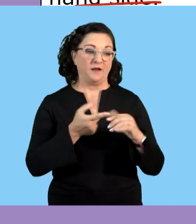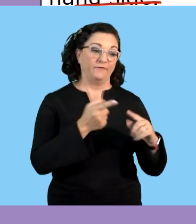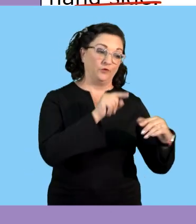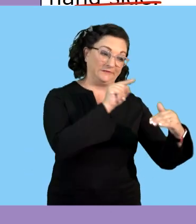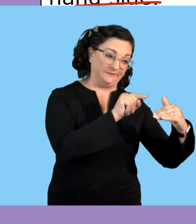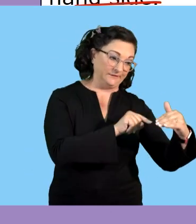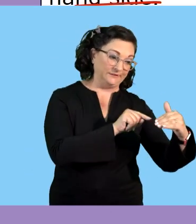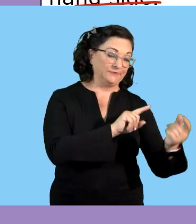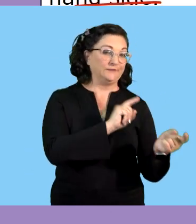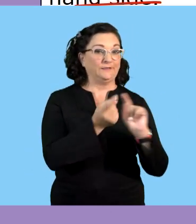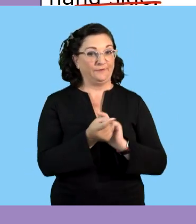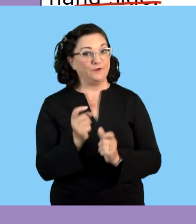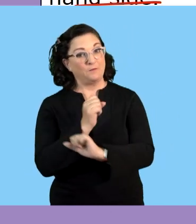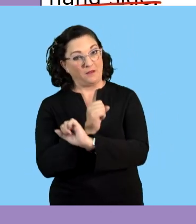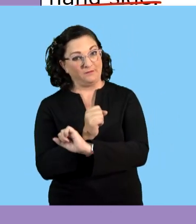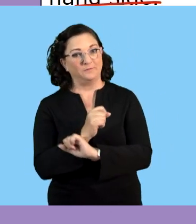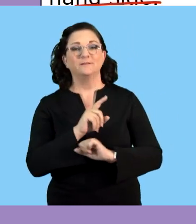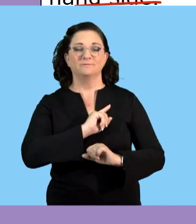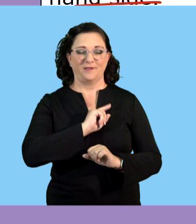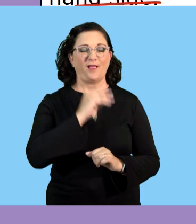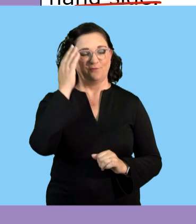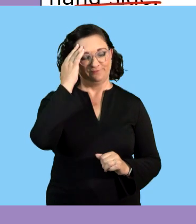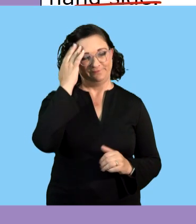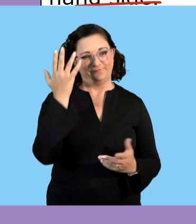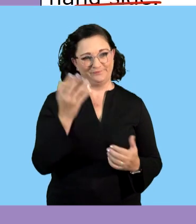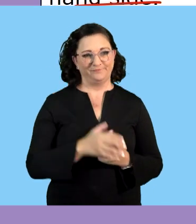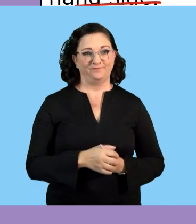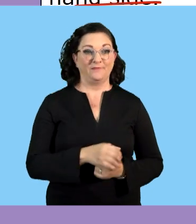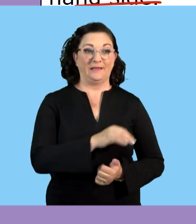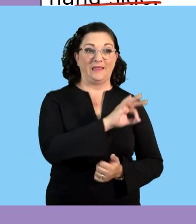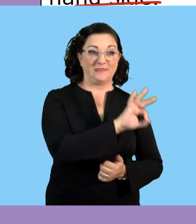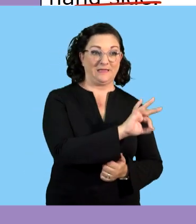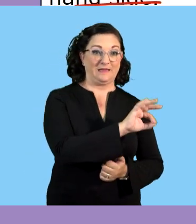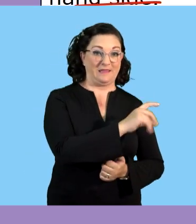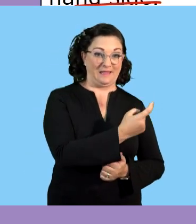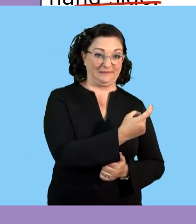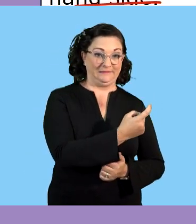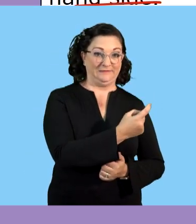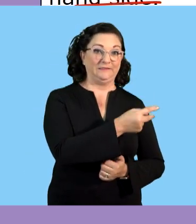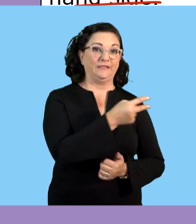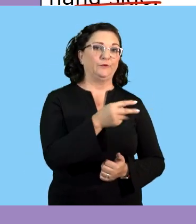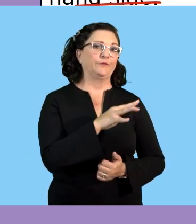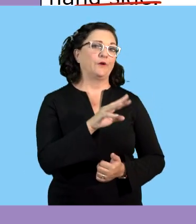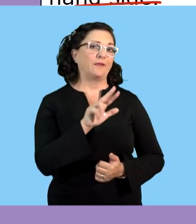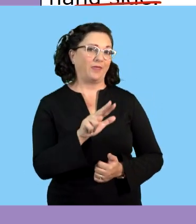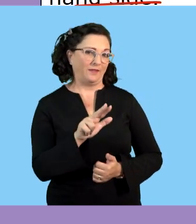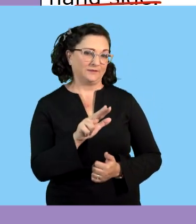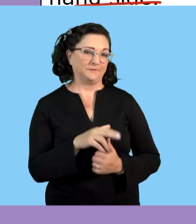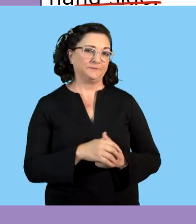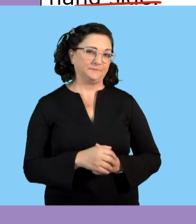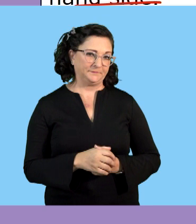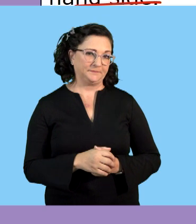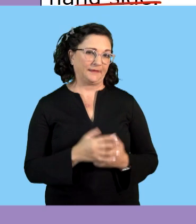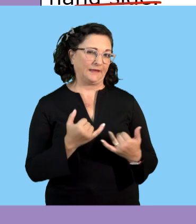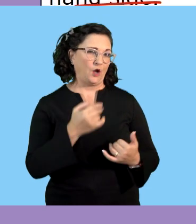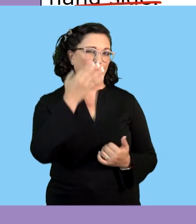is multiplication. So let's look at the following example. We have here 3x is equals to 48. And that simply means